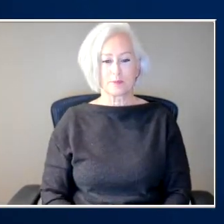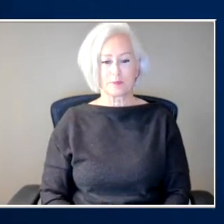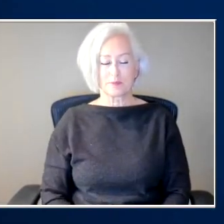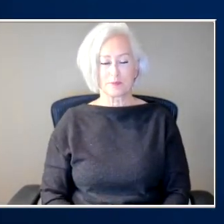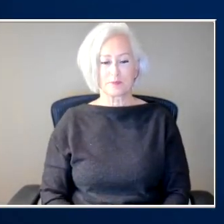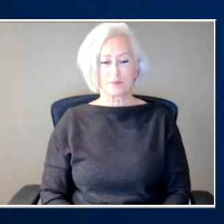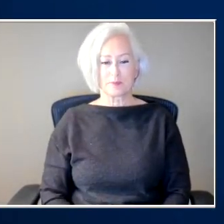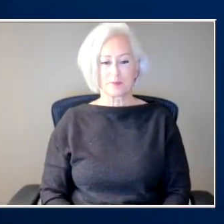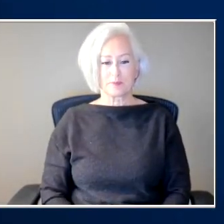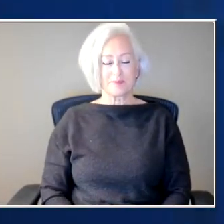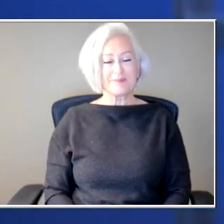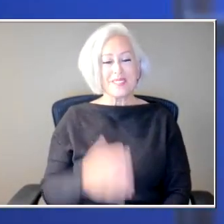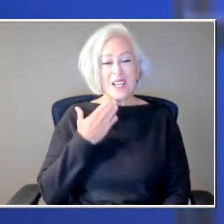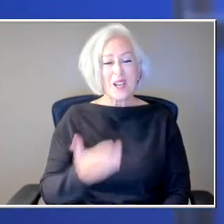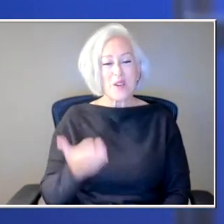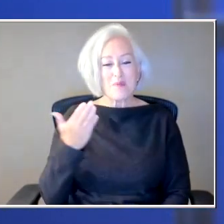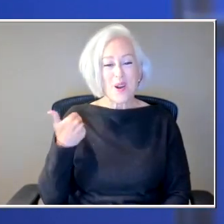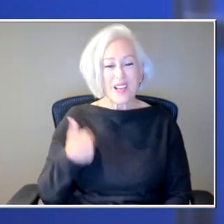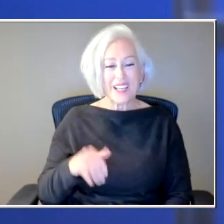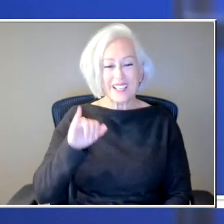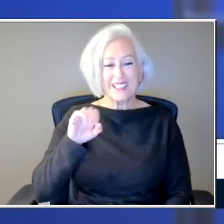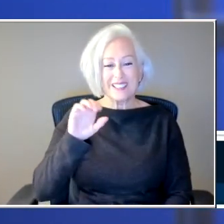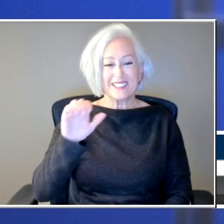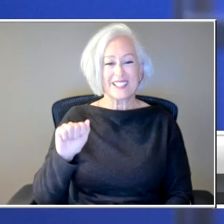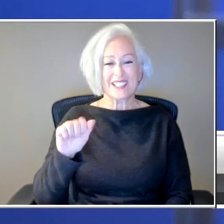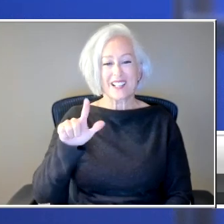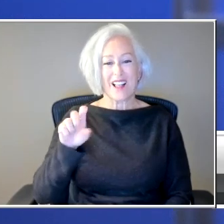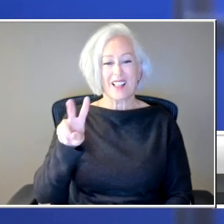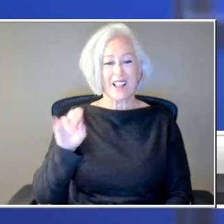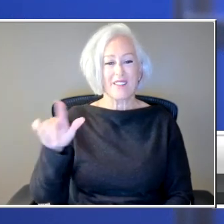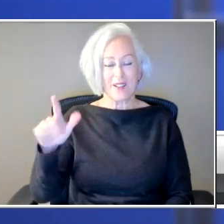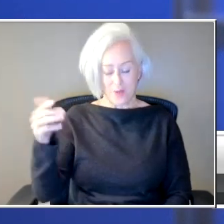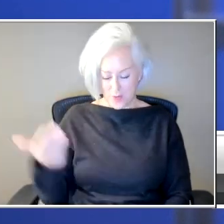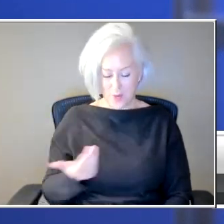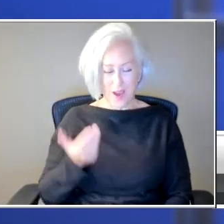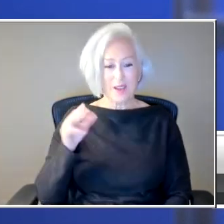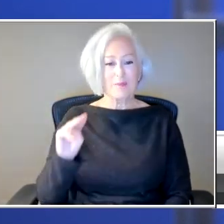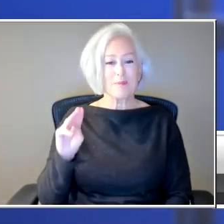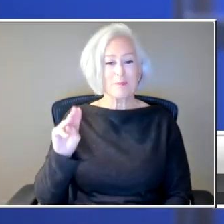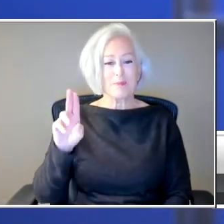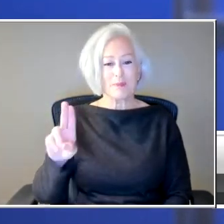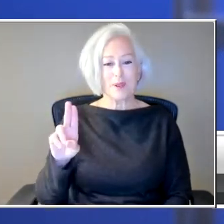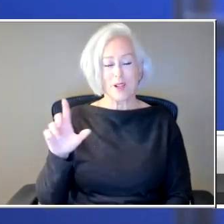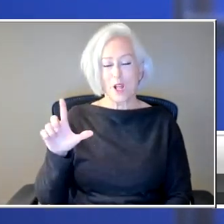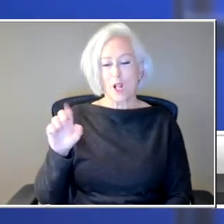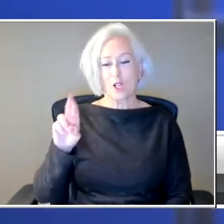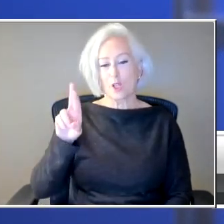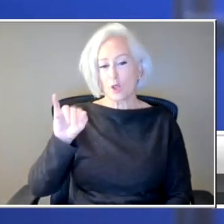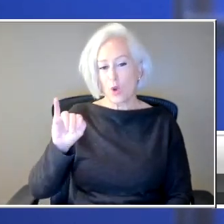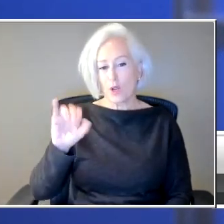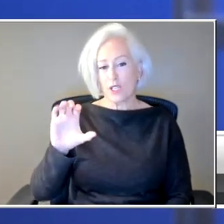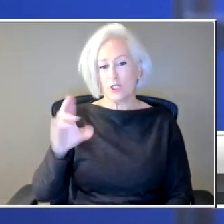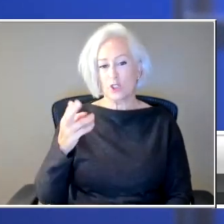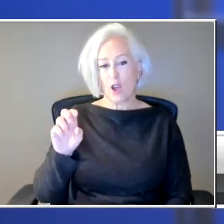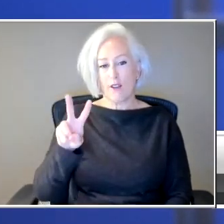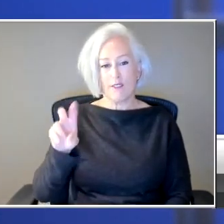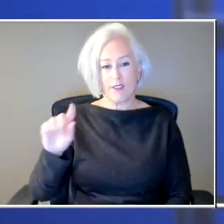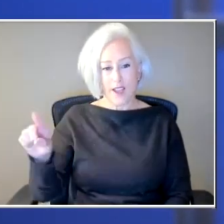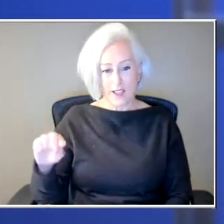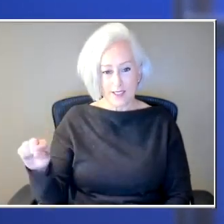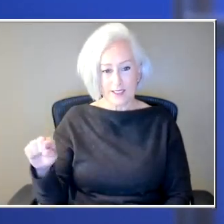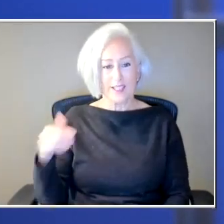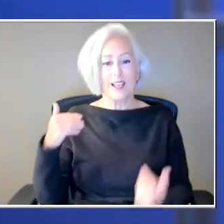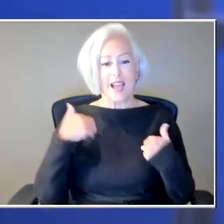Good morning, I'm Jessica Lovell, and welcome to the Morning Medical Update. Lori Chavez shares a family trait that goes back